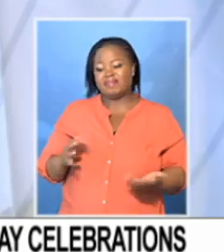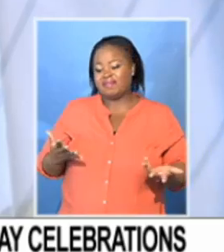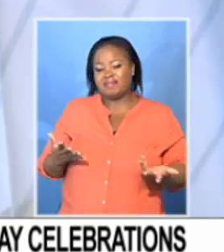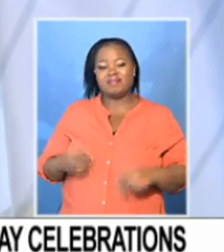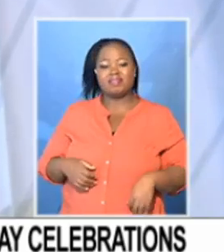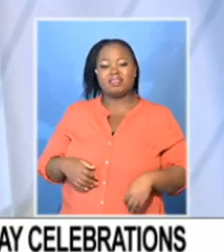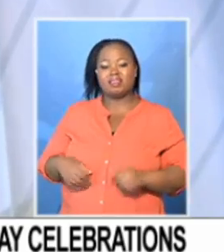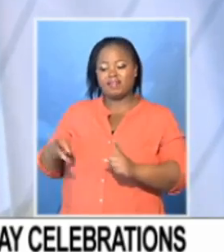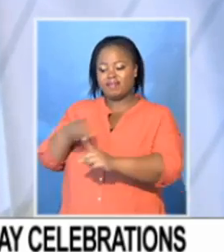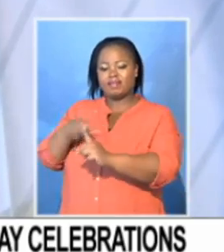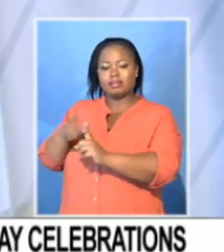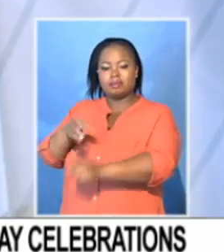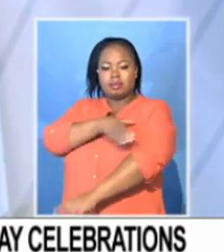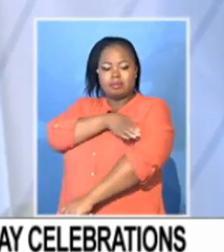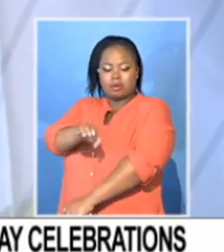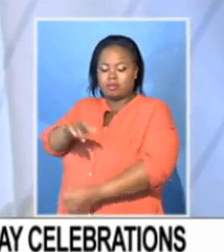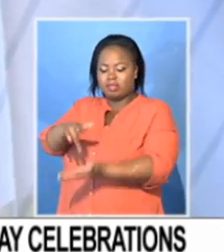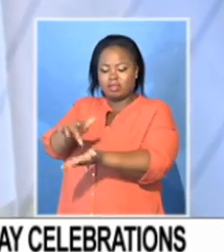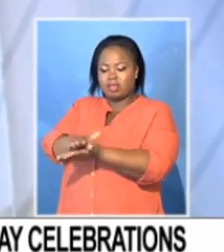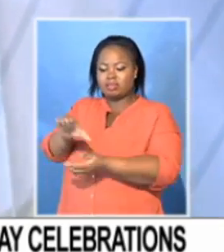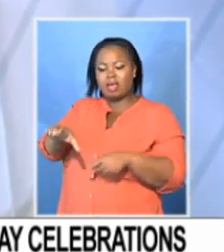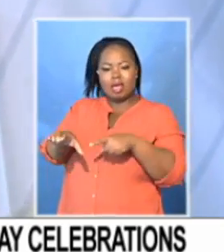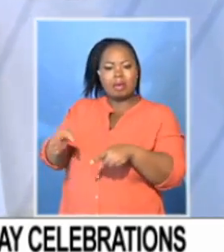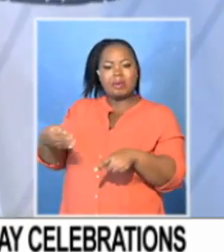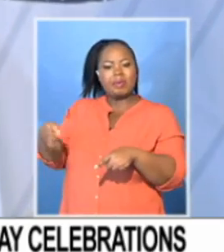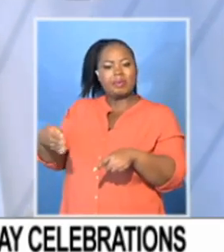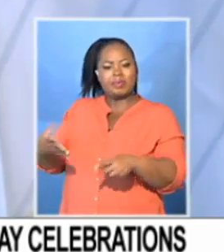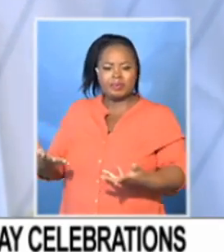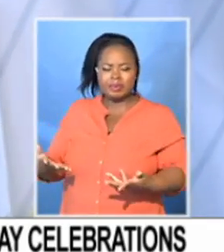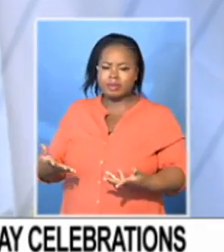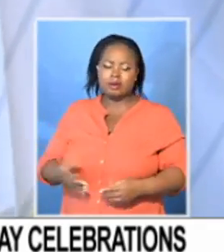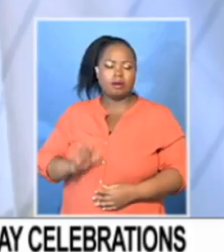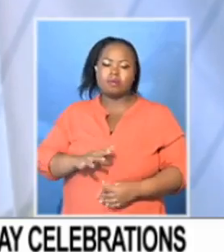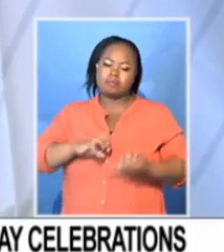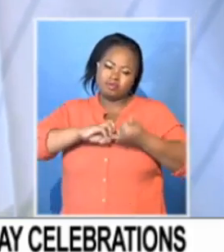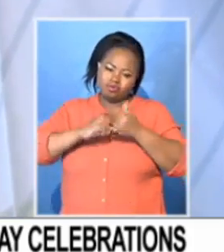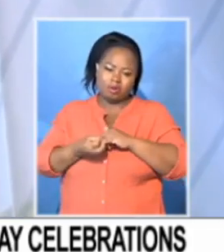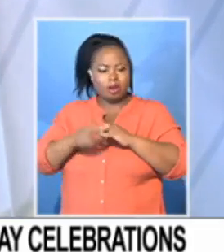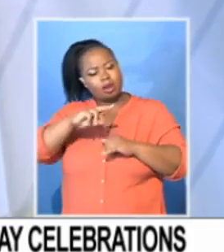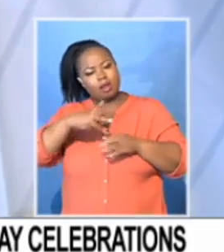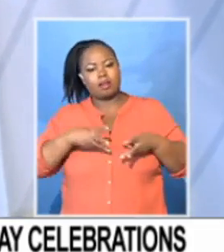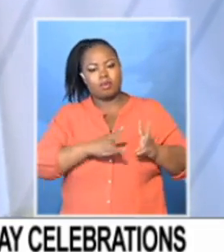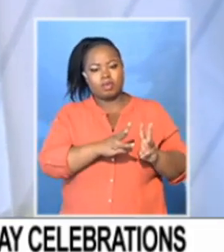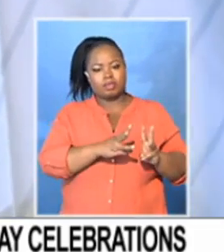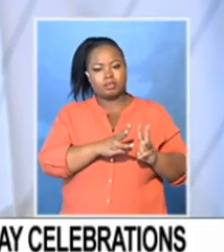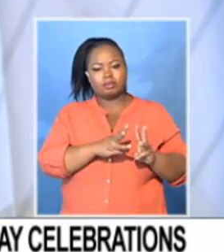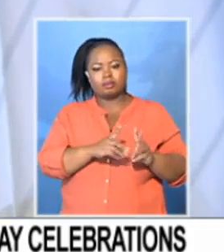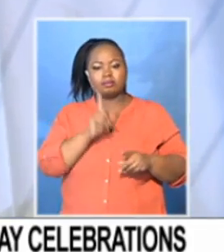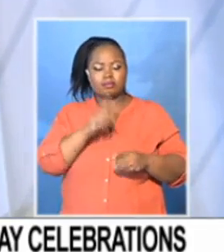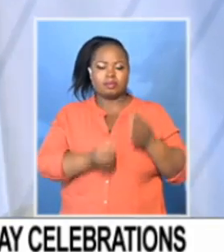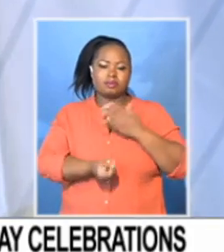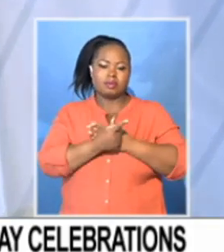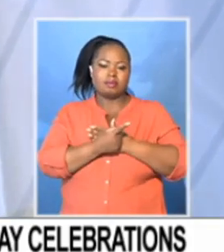victim-friendly rooms, alternative arrangements must be made for the